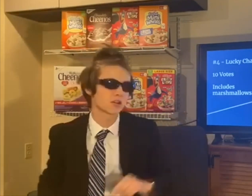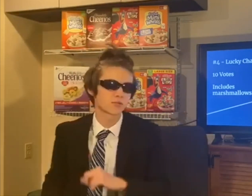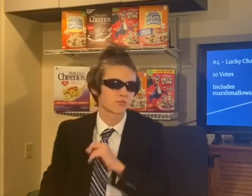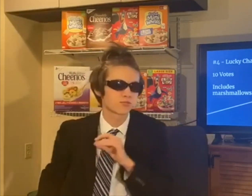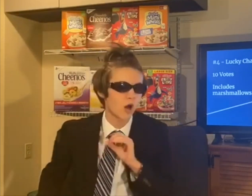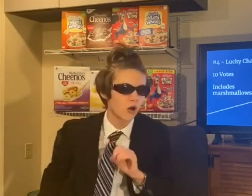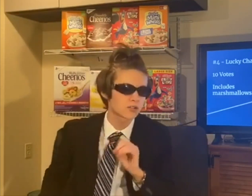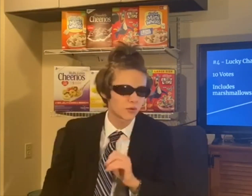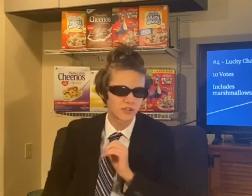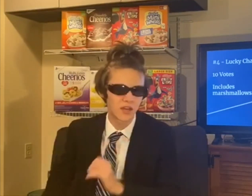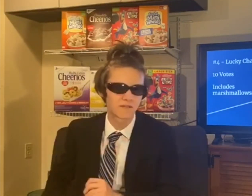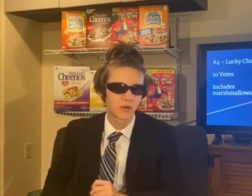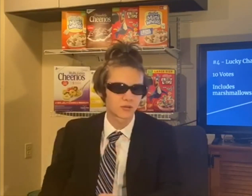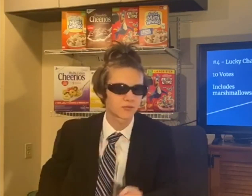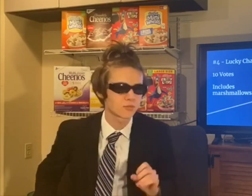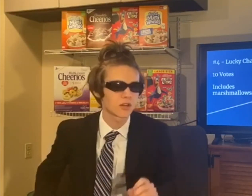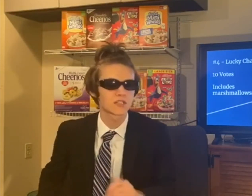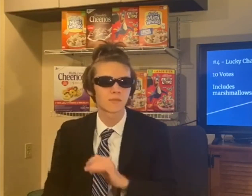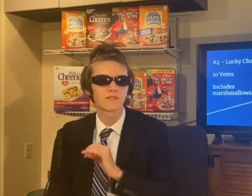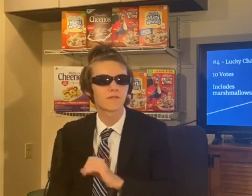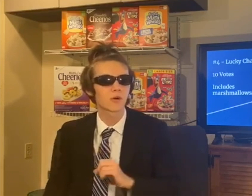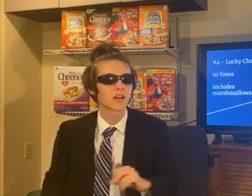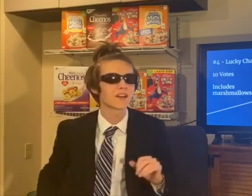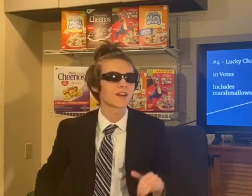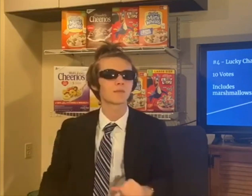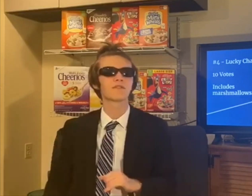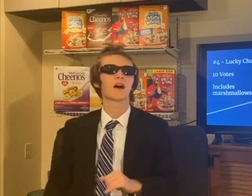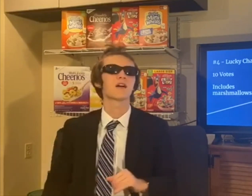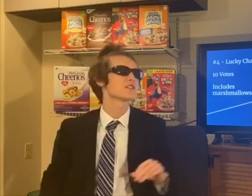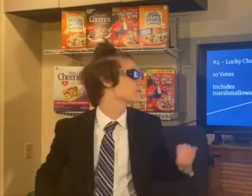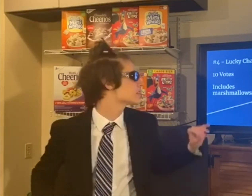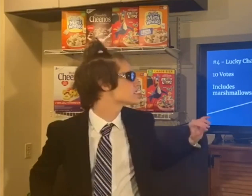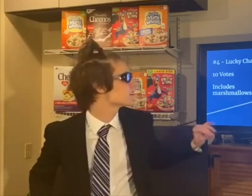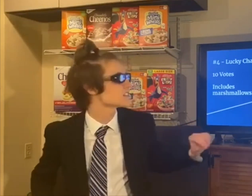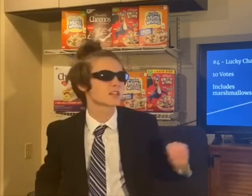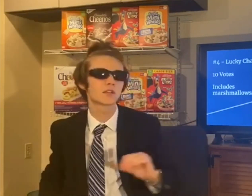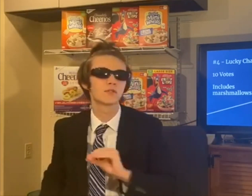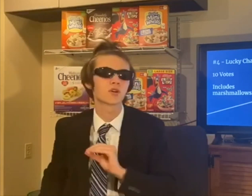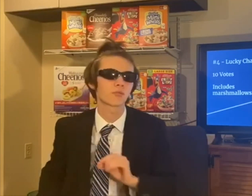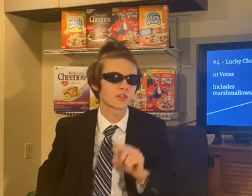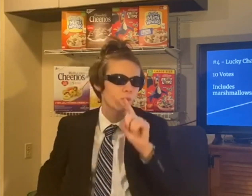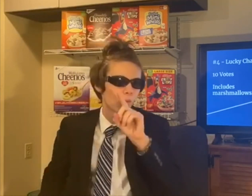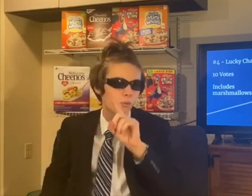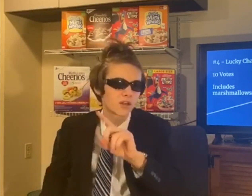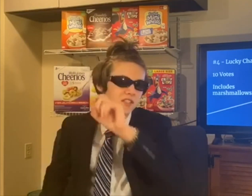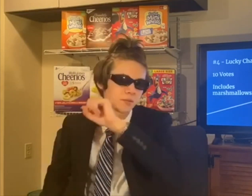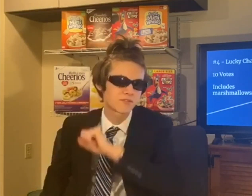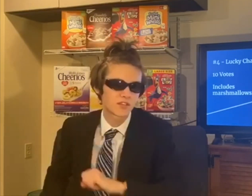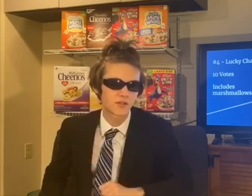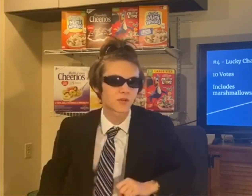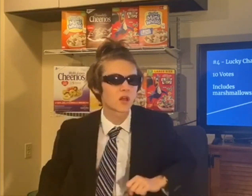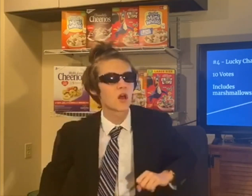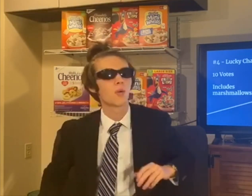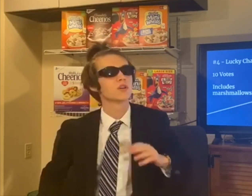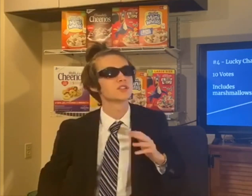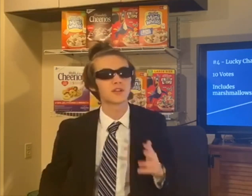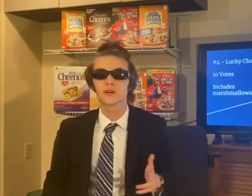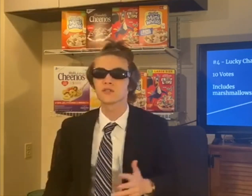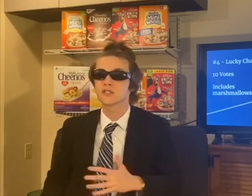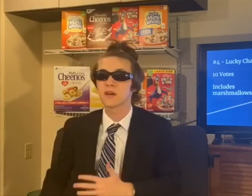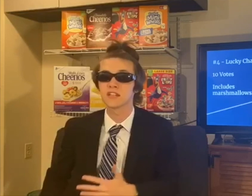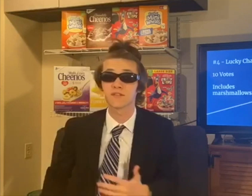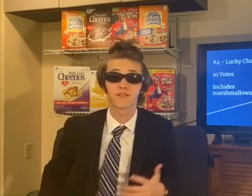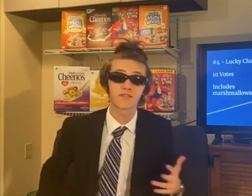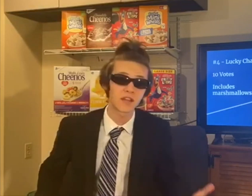Lucky Charms. Also with 10 votes. Reason why it's number four and not number five is because this includes only one type of cereal when